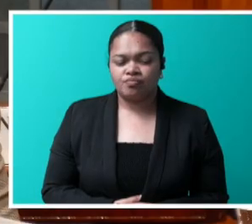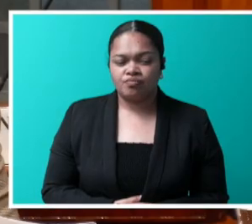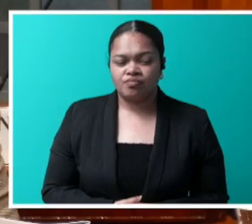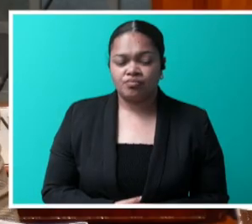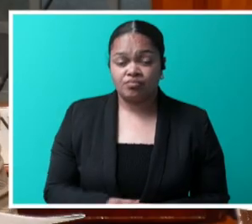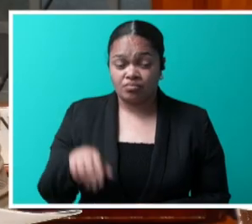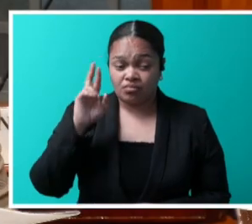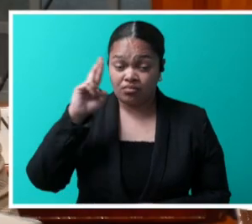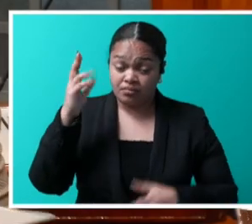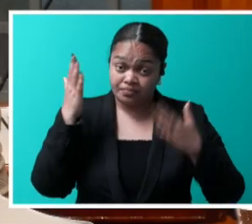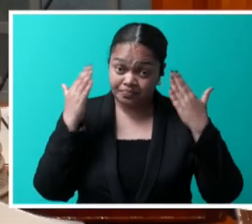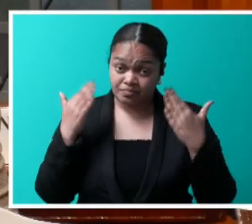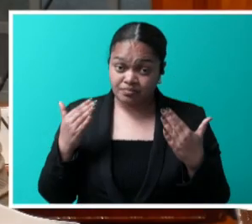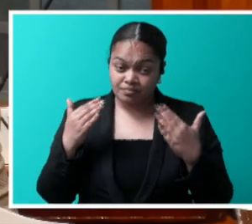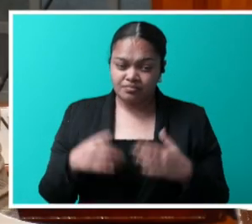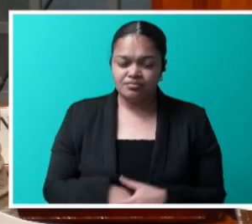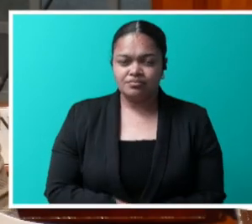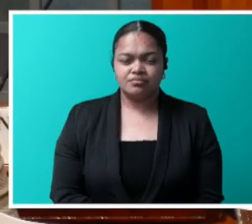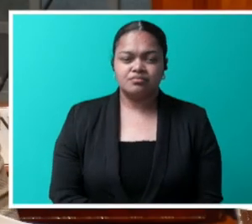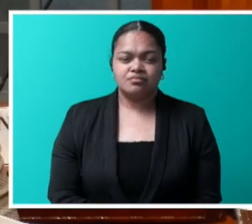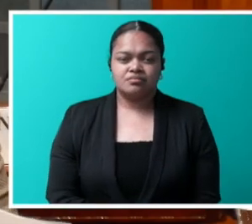Mr. Speaker,